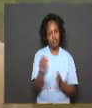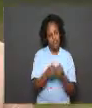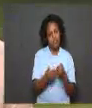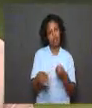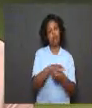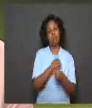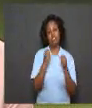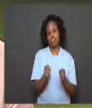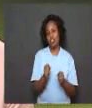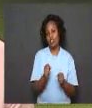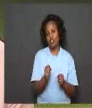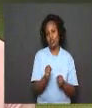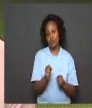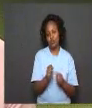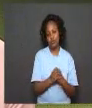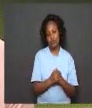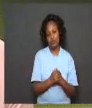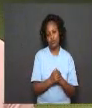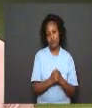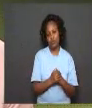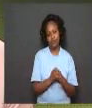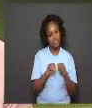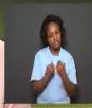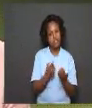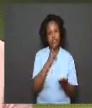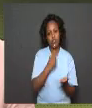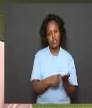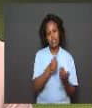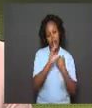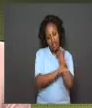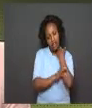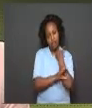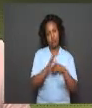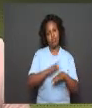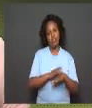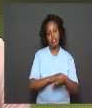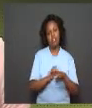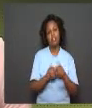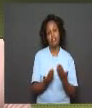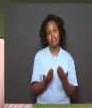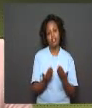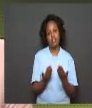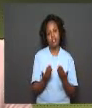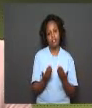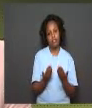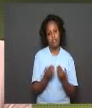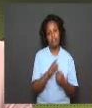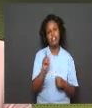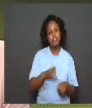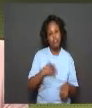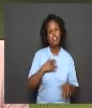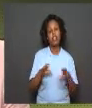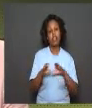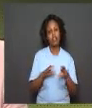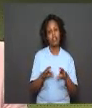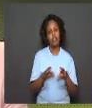yourself? How does it make you feel about your country? How does it make you feel about